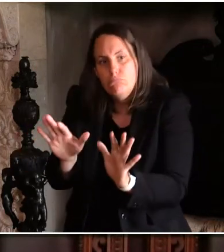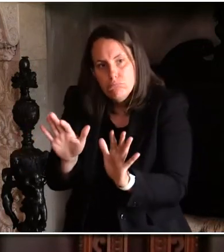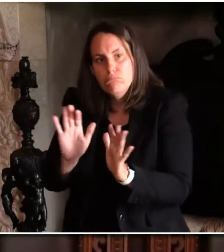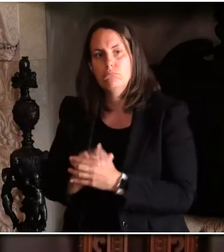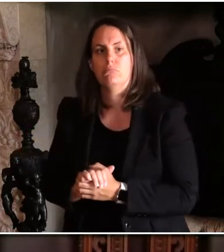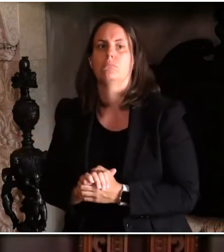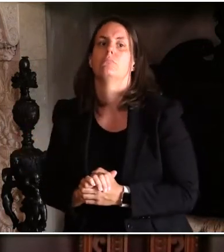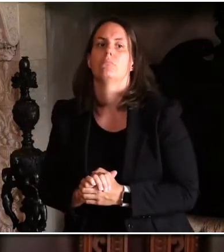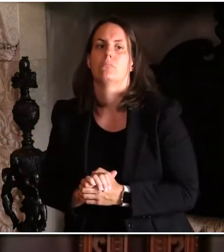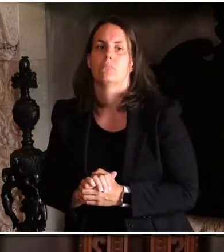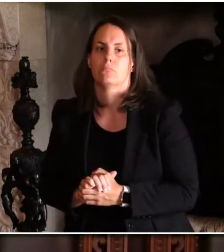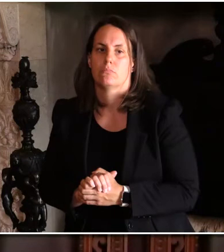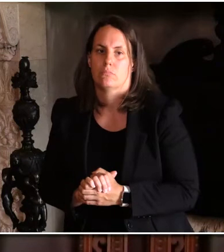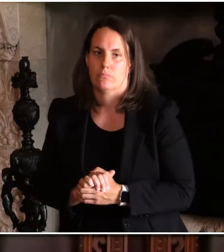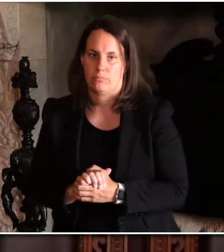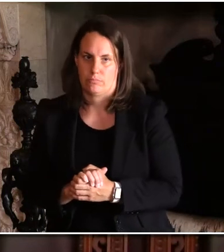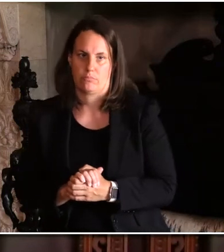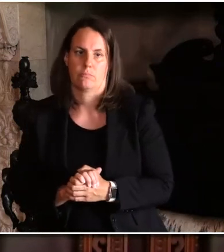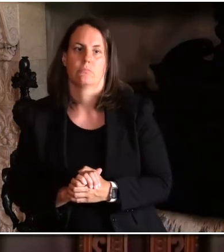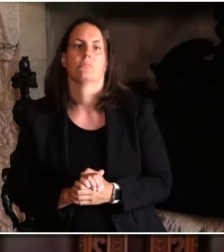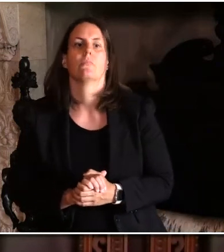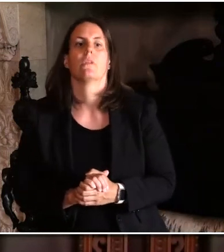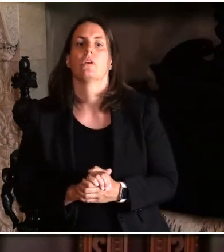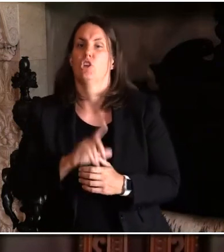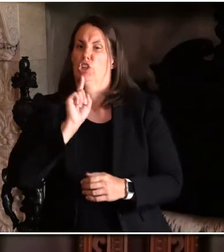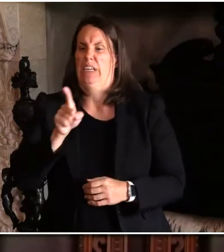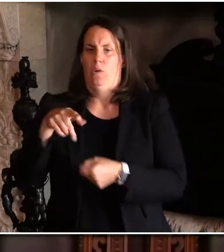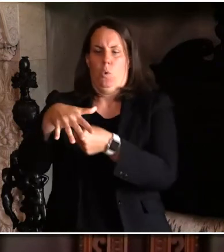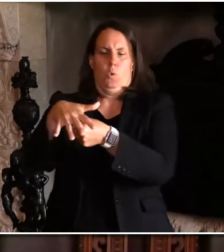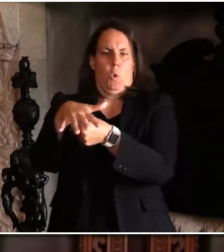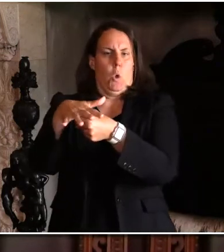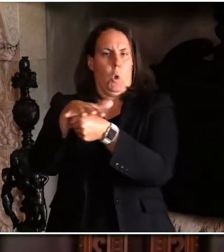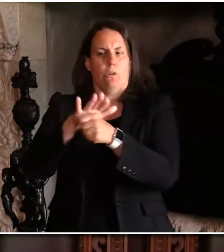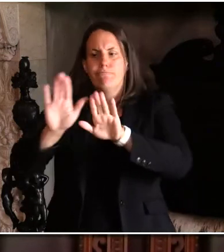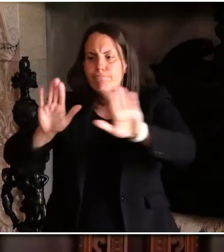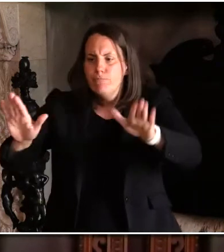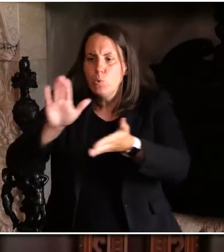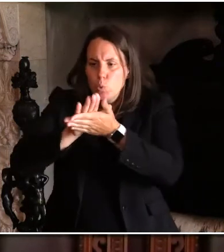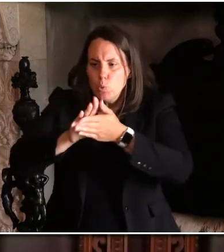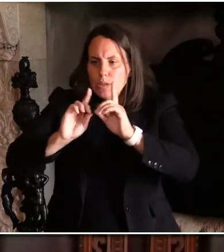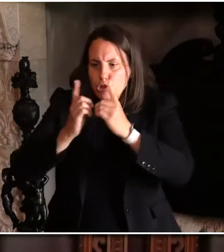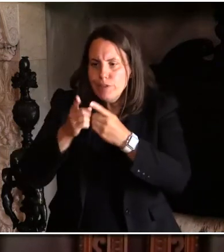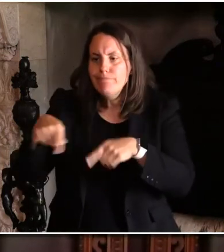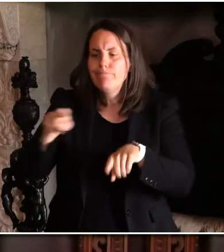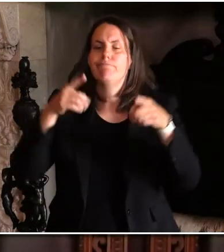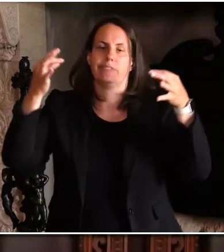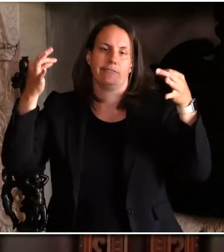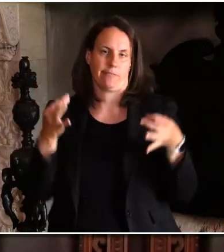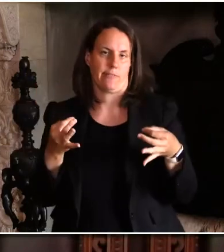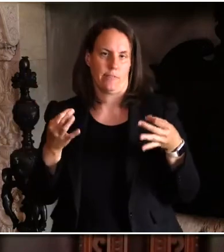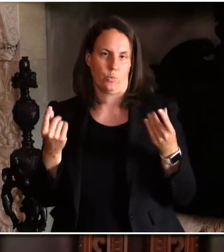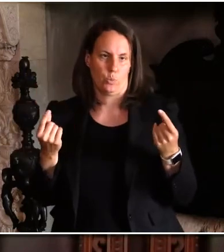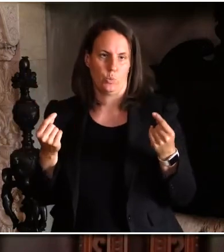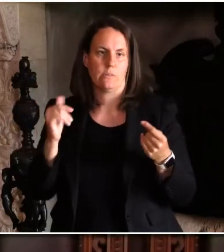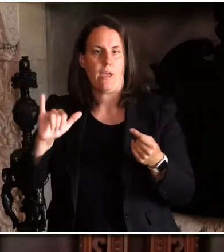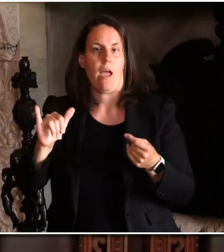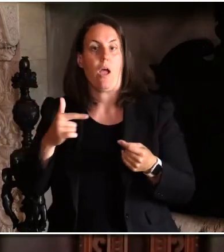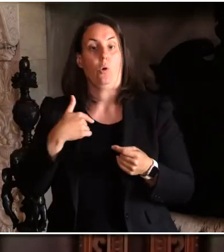decision makers at the local level to help guide their decision making. And that's what we anticipate is going to